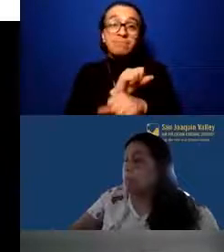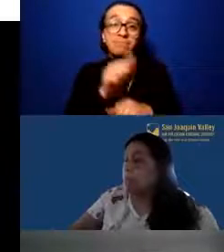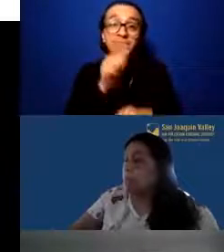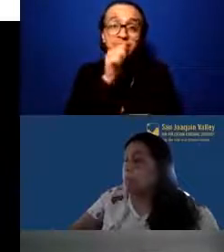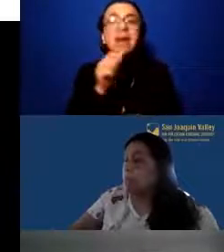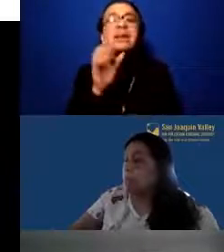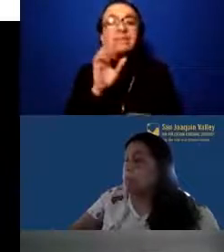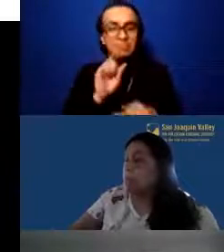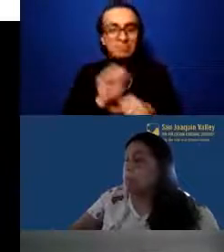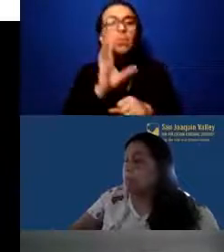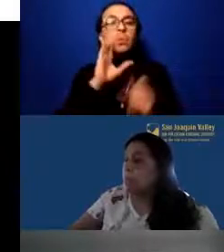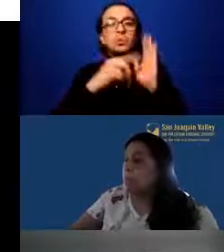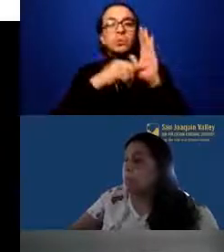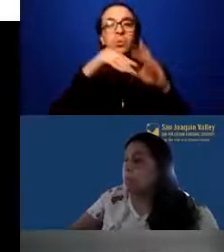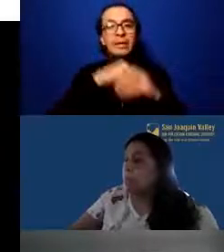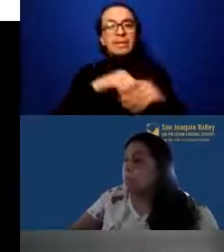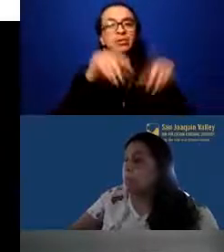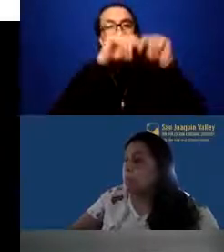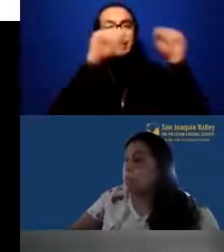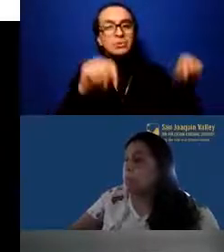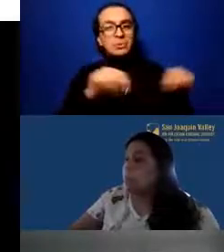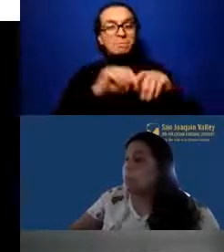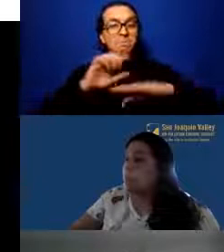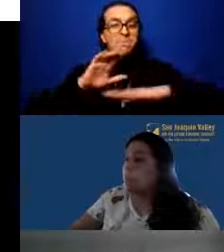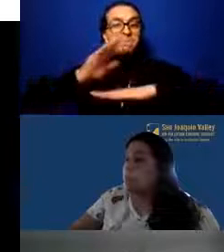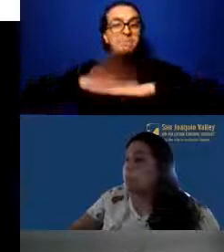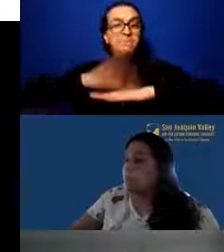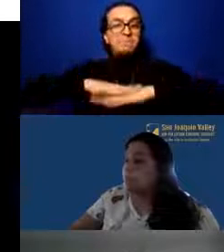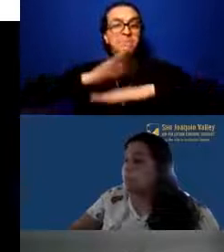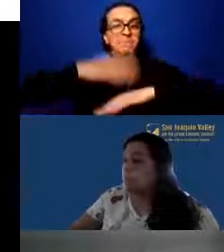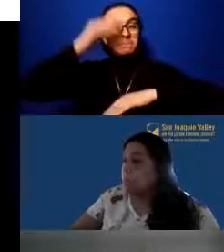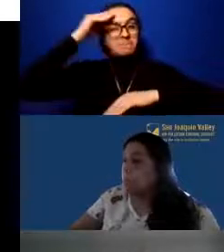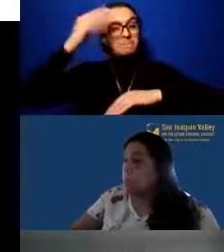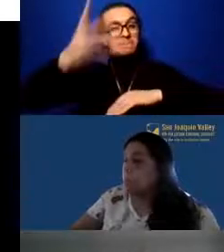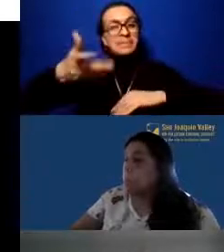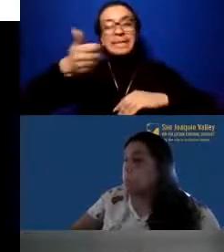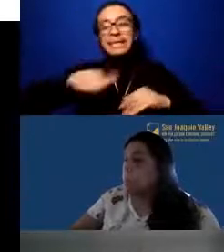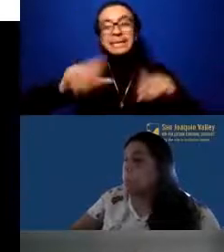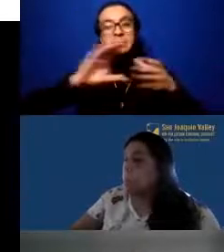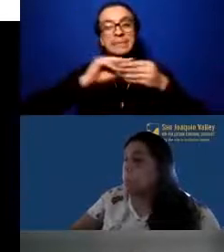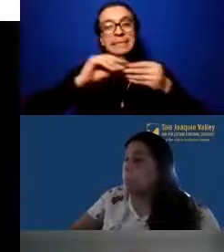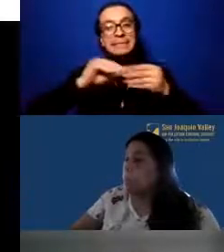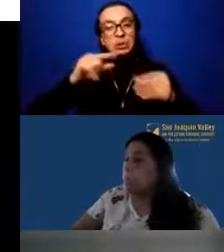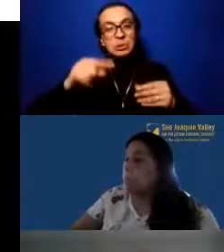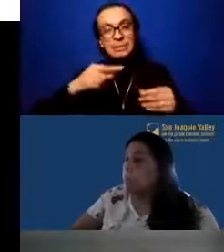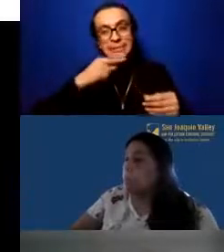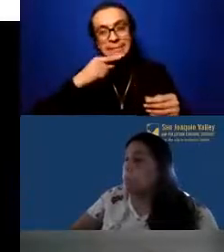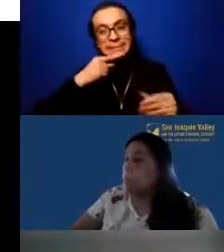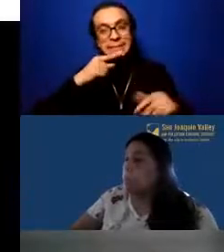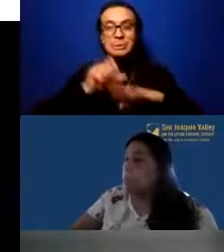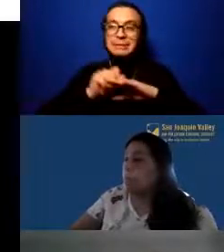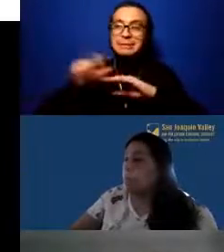in the transcript. And so I would just like to warn you that any message that you mention or that you send to